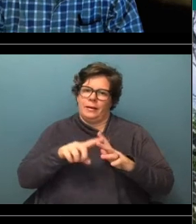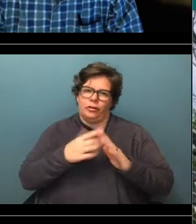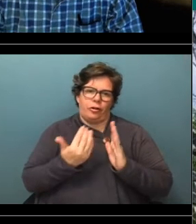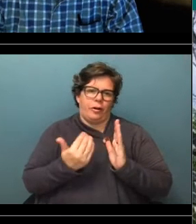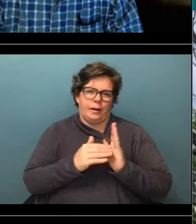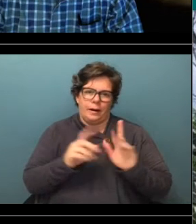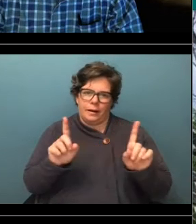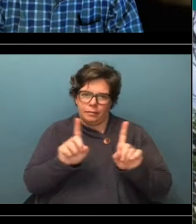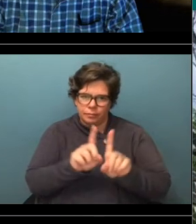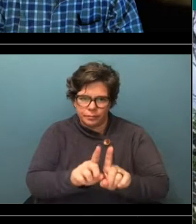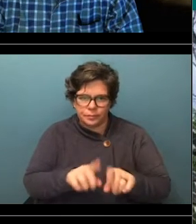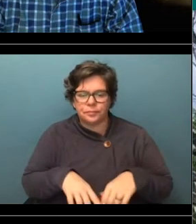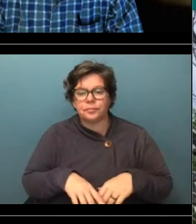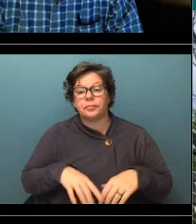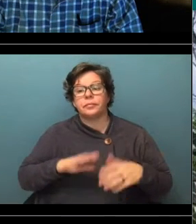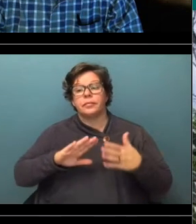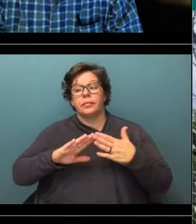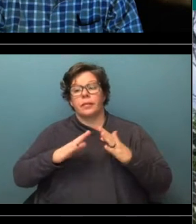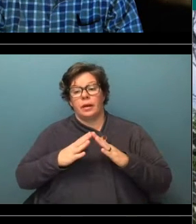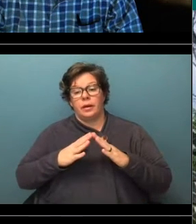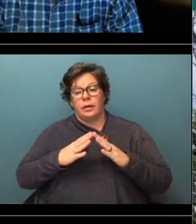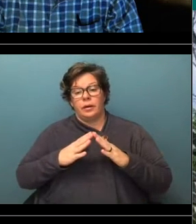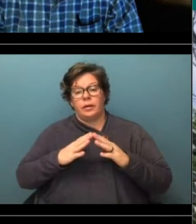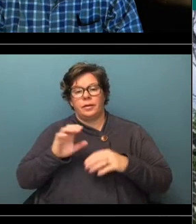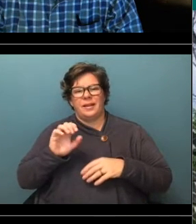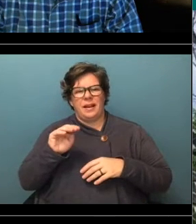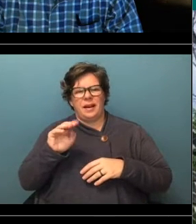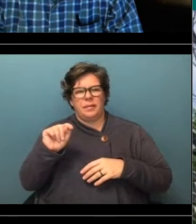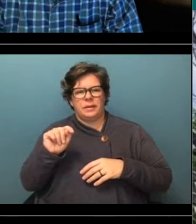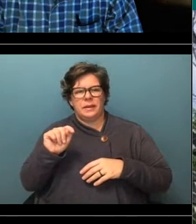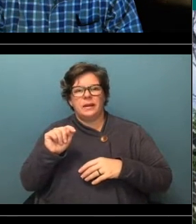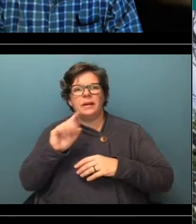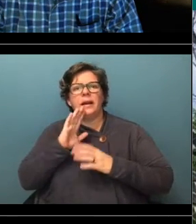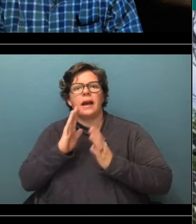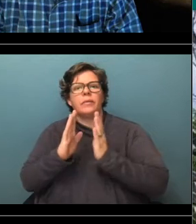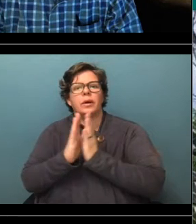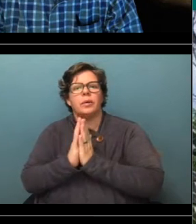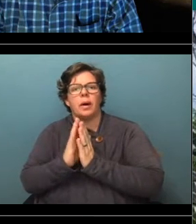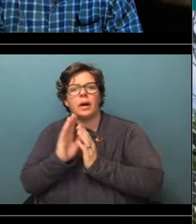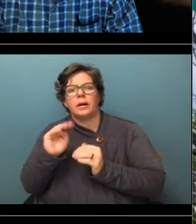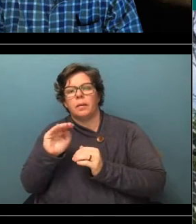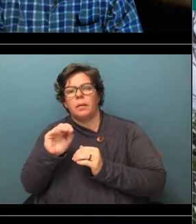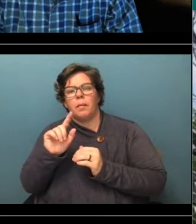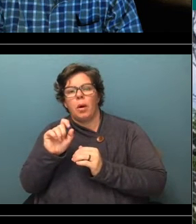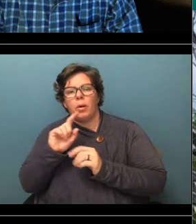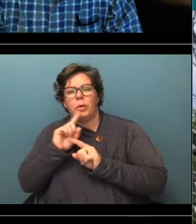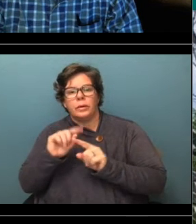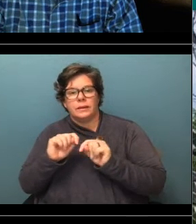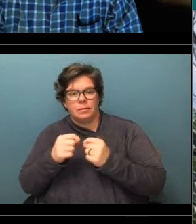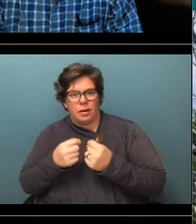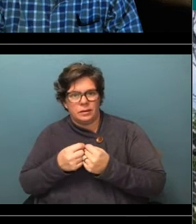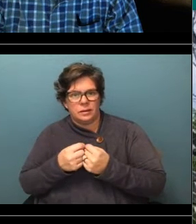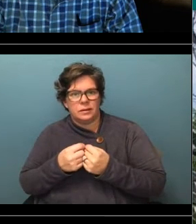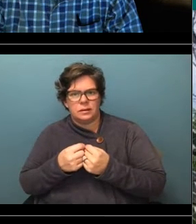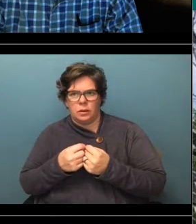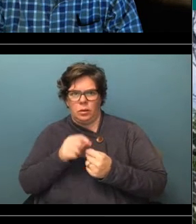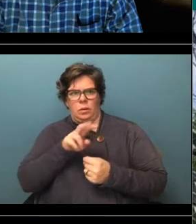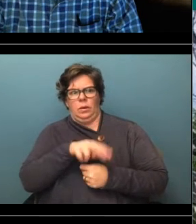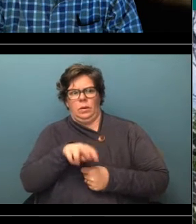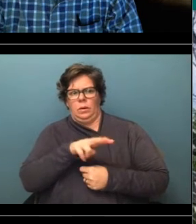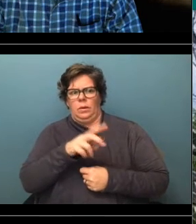The community paramedics can also request mobile response teams. So if they're on scene and they think that it's mental